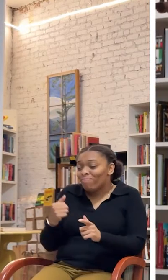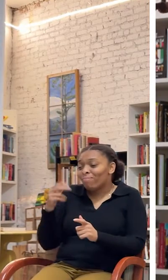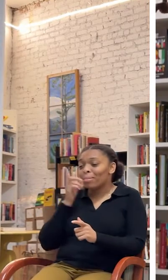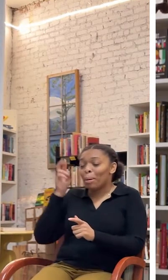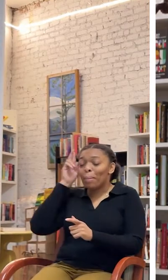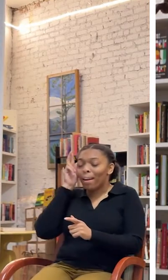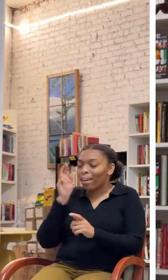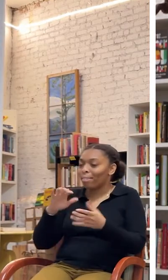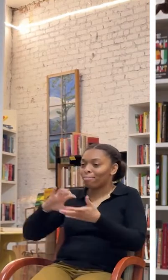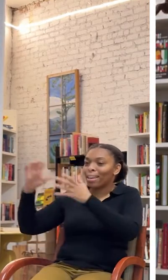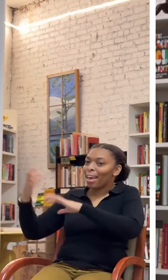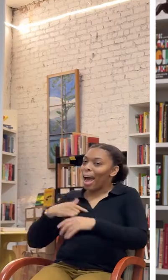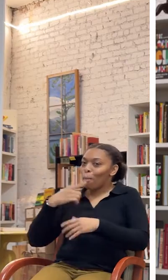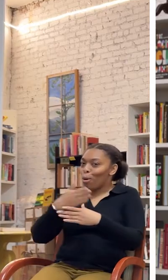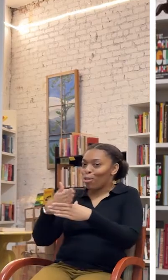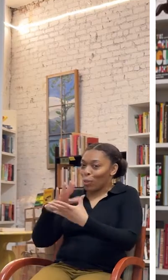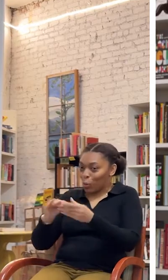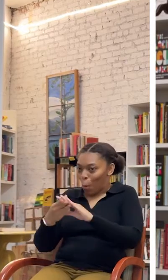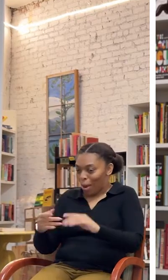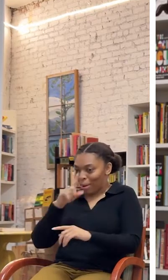Stories I won't share because mom is here.